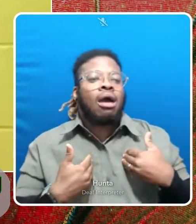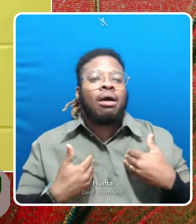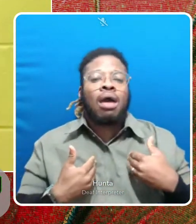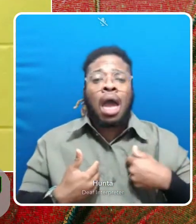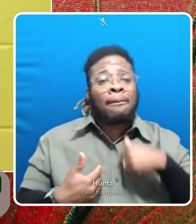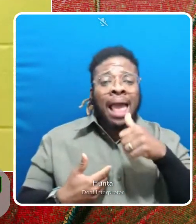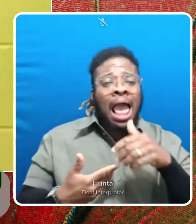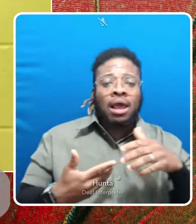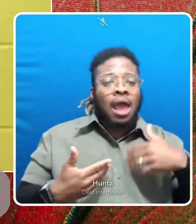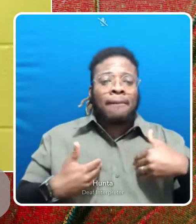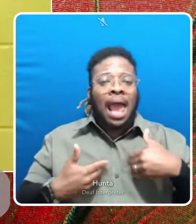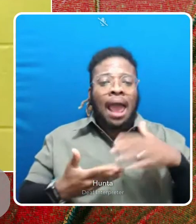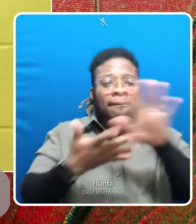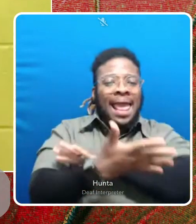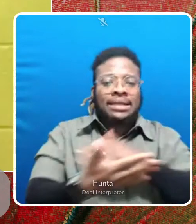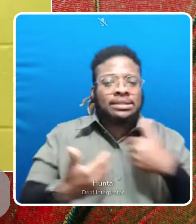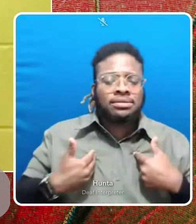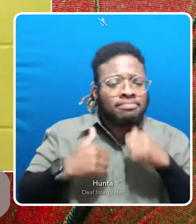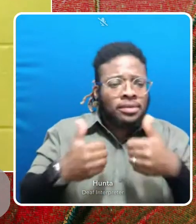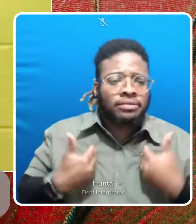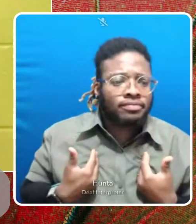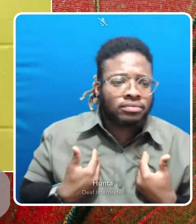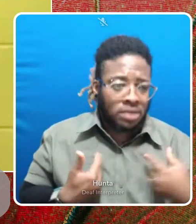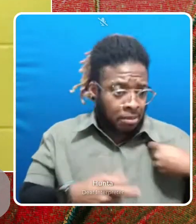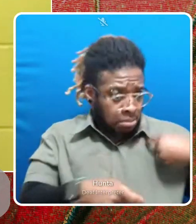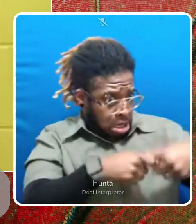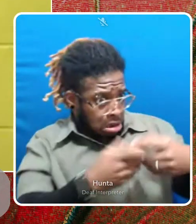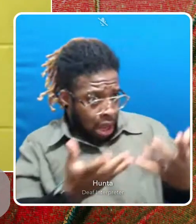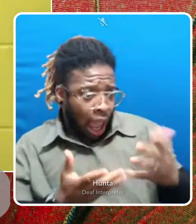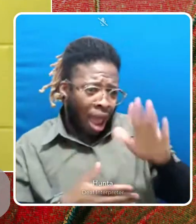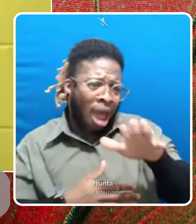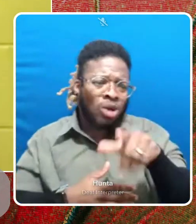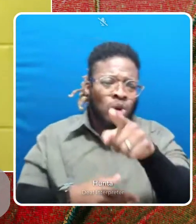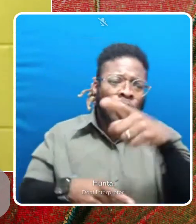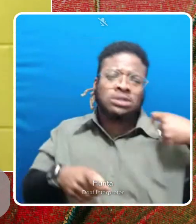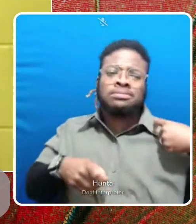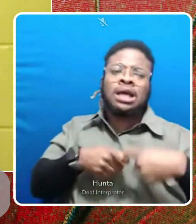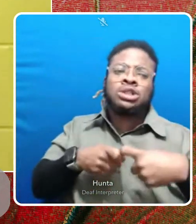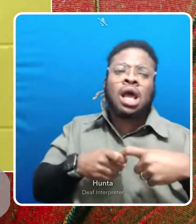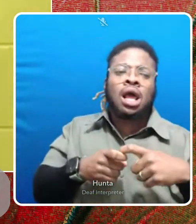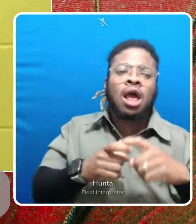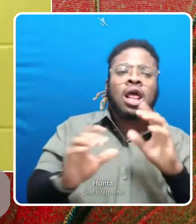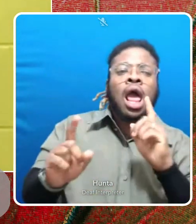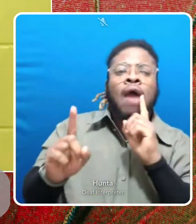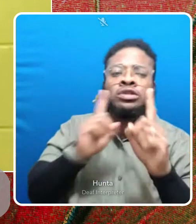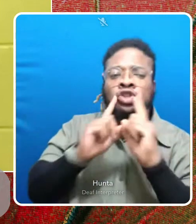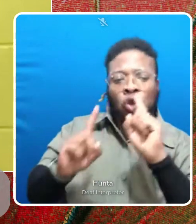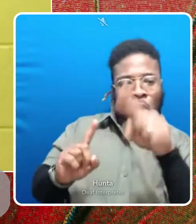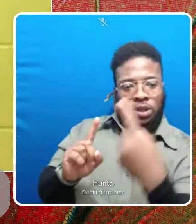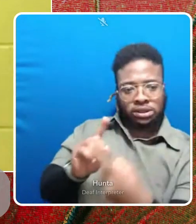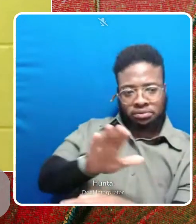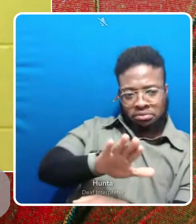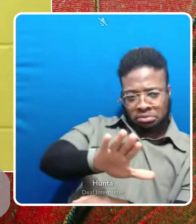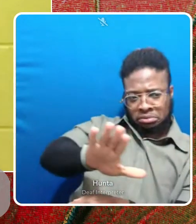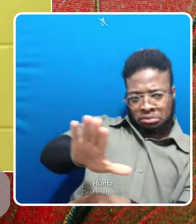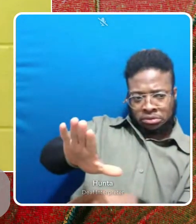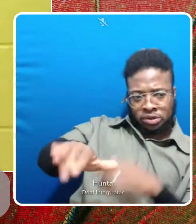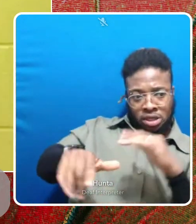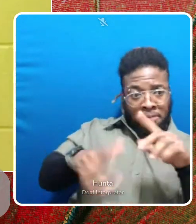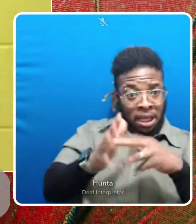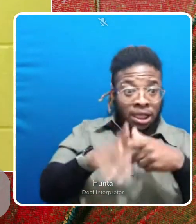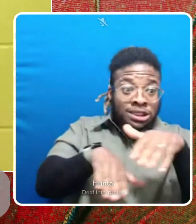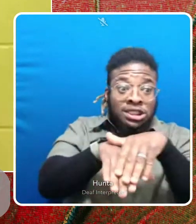my Spanish is conversational. Translation, my Spanish is slow, shallow. And if you had said that to me in Spanish, I'd have needed